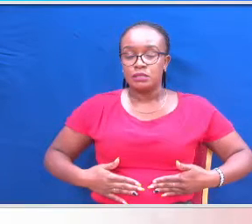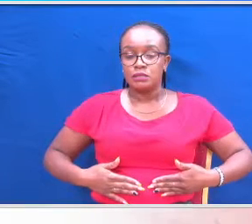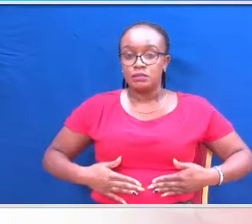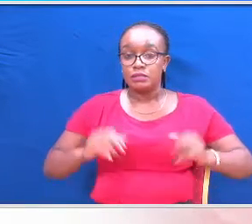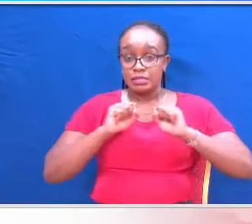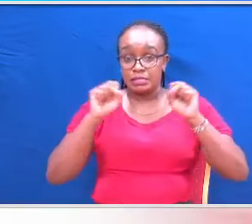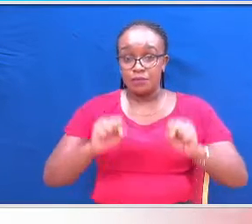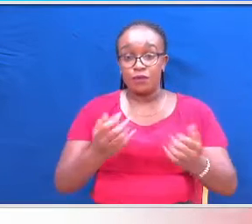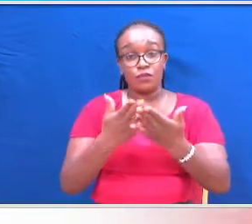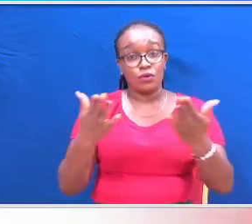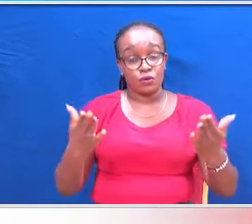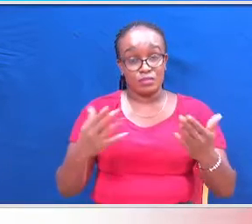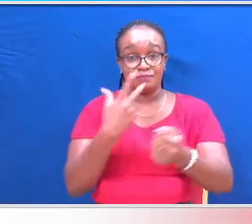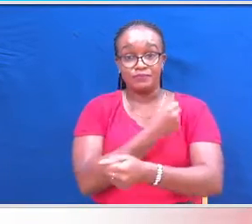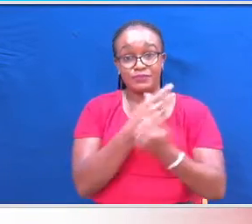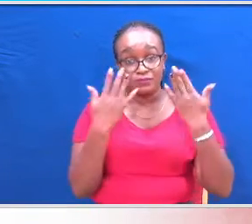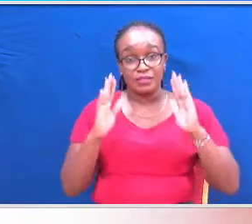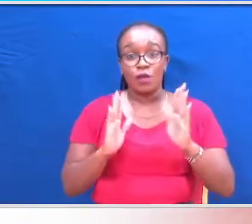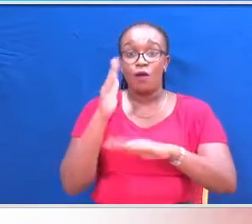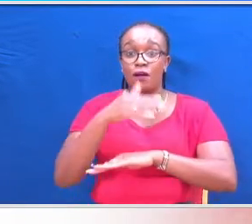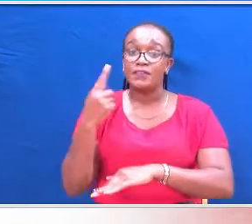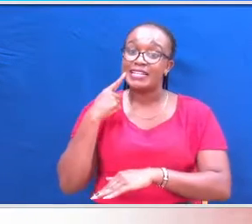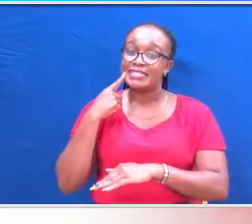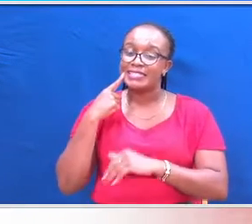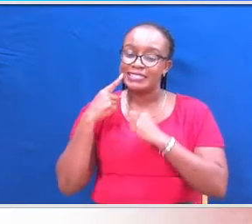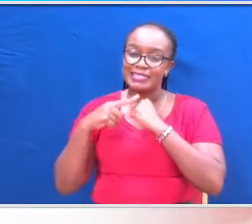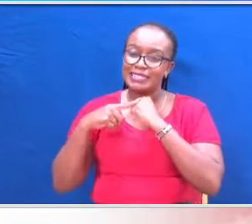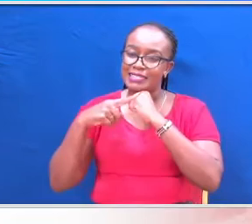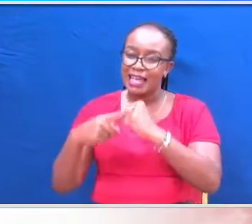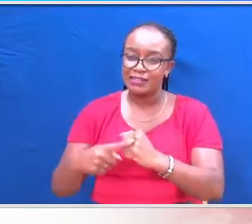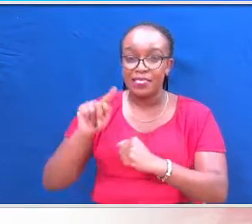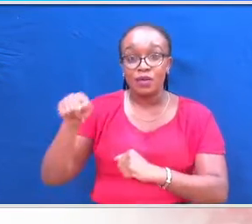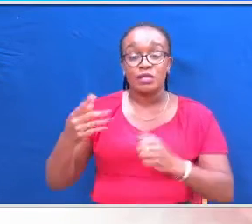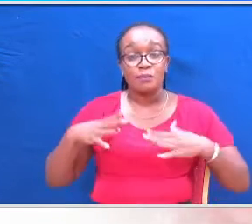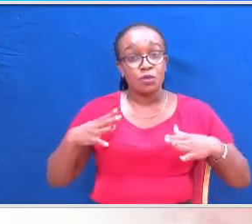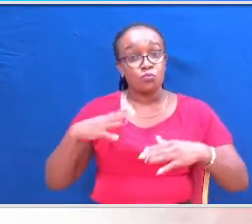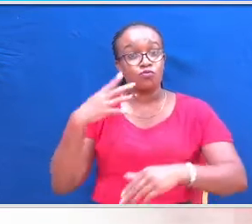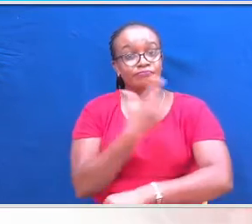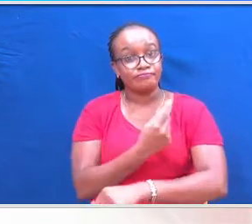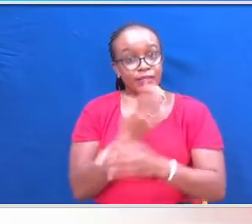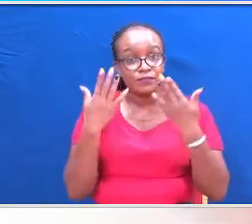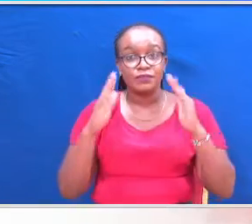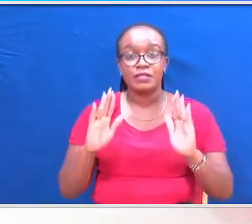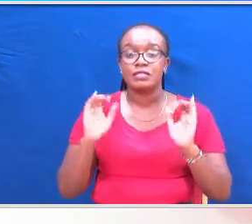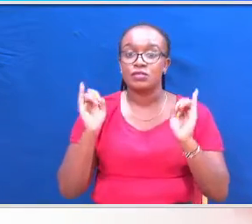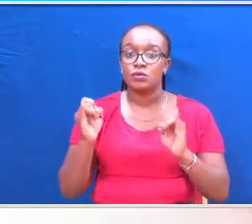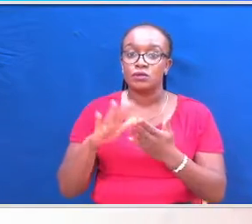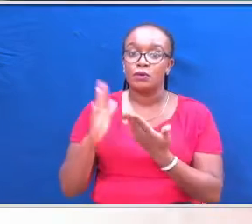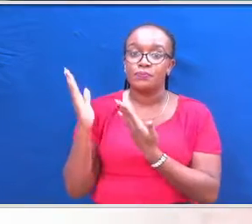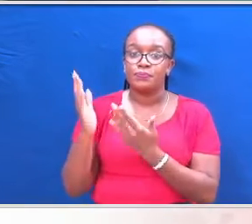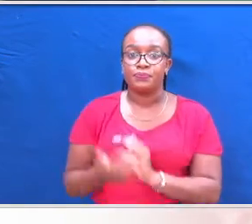vaccinated. So far, over 600,000 people have been vaccinated. Our health reporter Zainab Mohammed has the